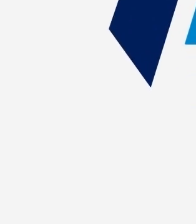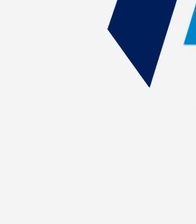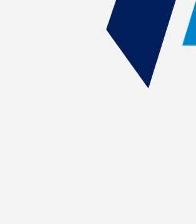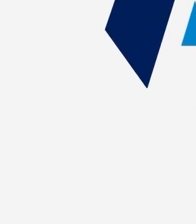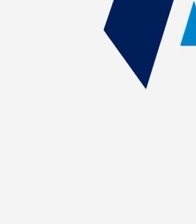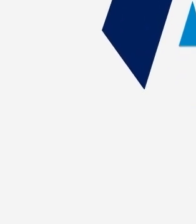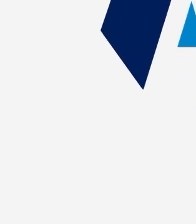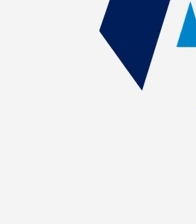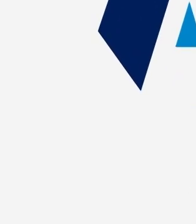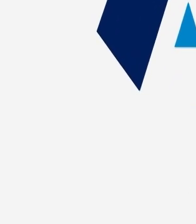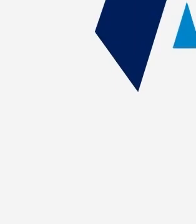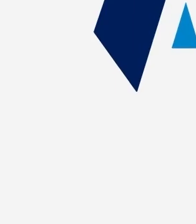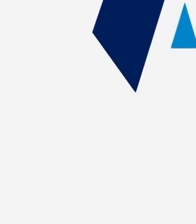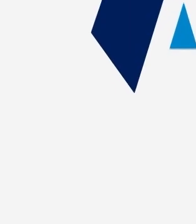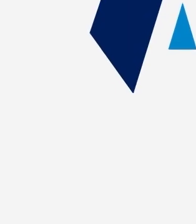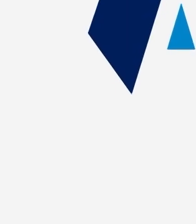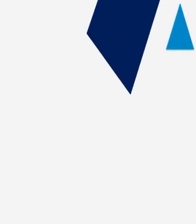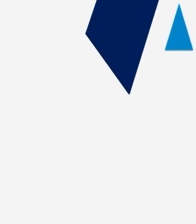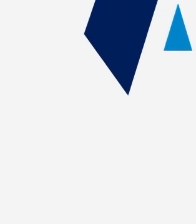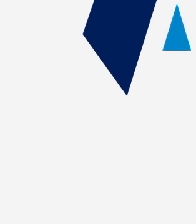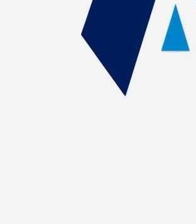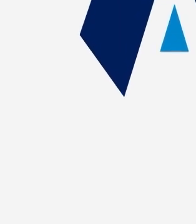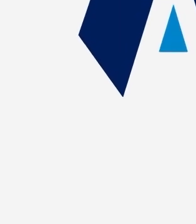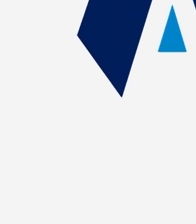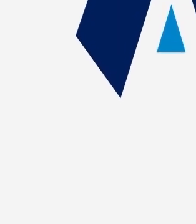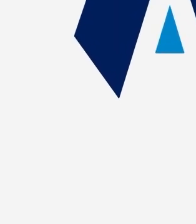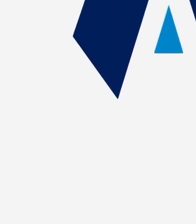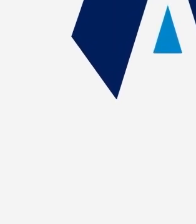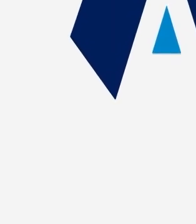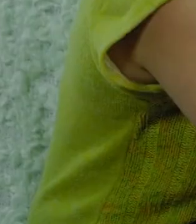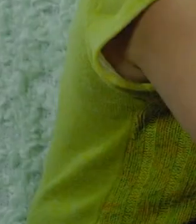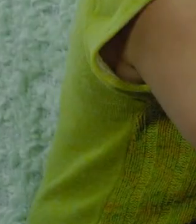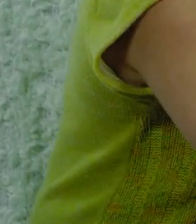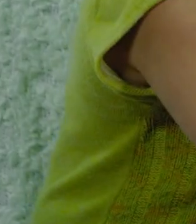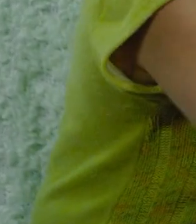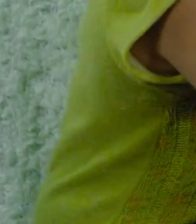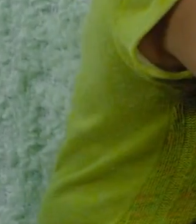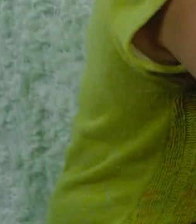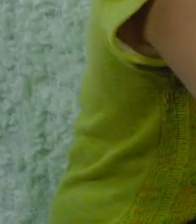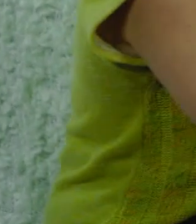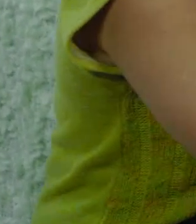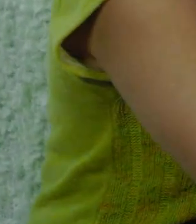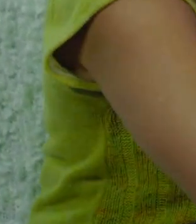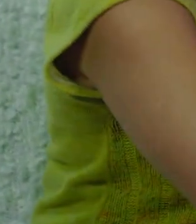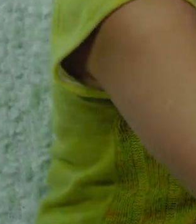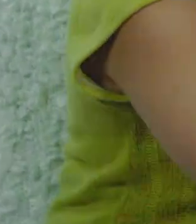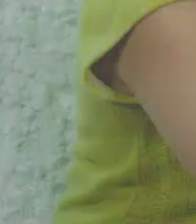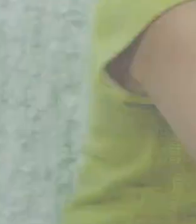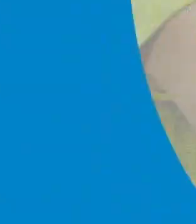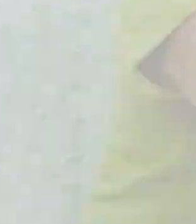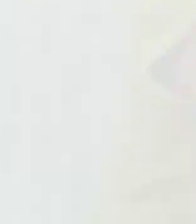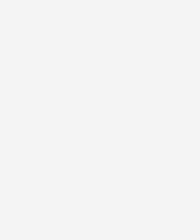Armor Security, powered by Flow, partnered with AllPro, inspired by you.